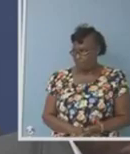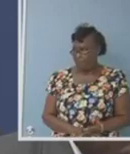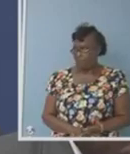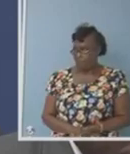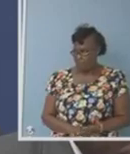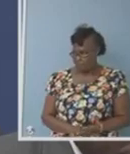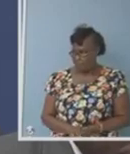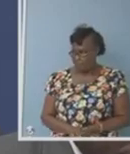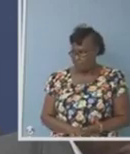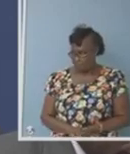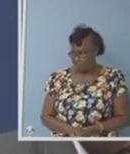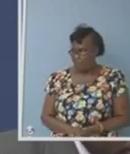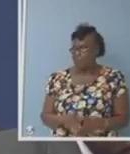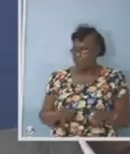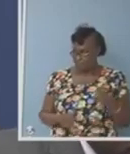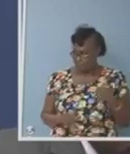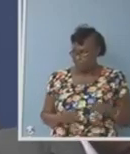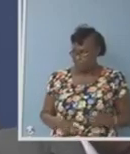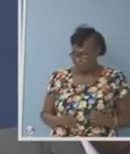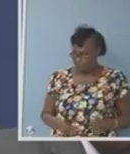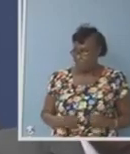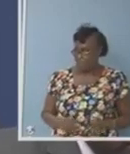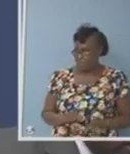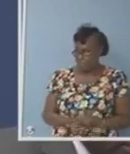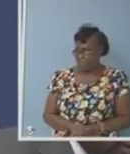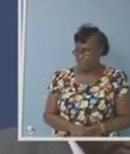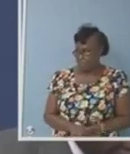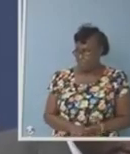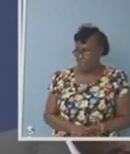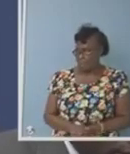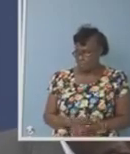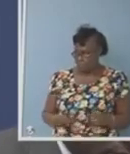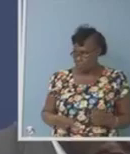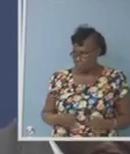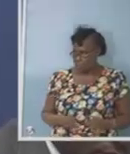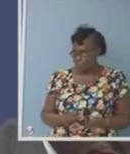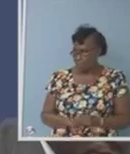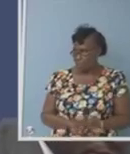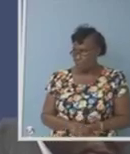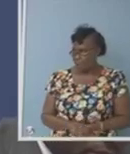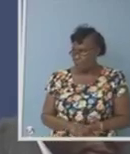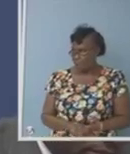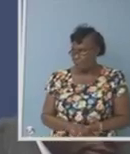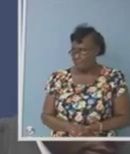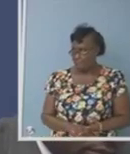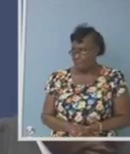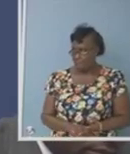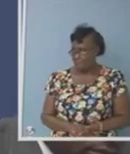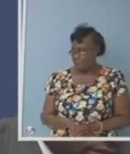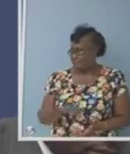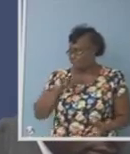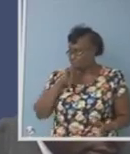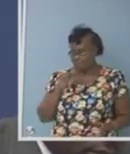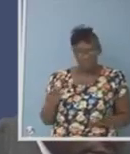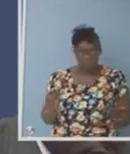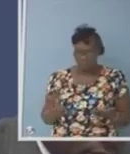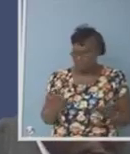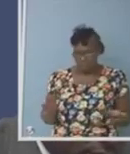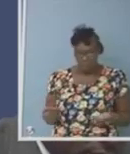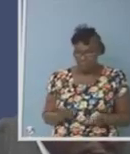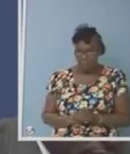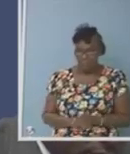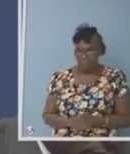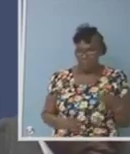into the country, and they are now at a quarantine facility in Trinidad. So is this a very